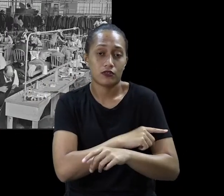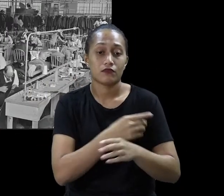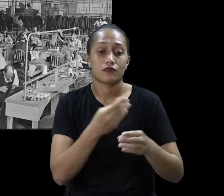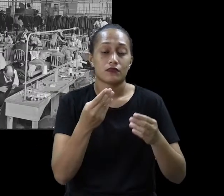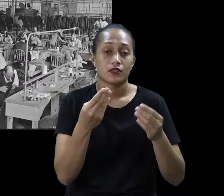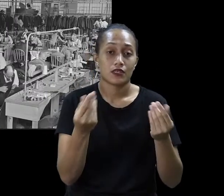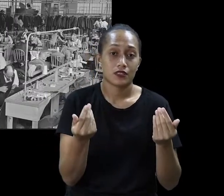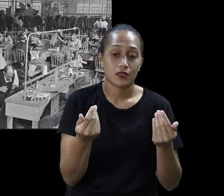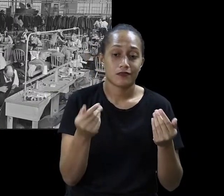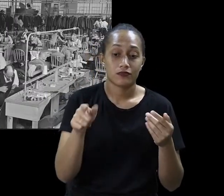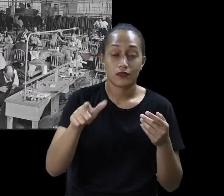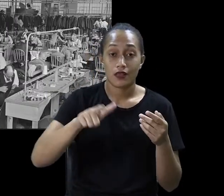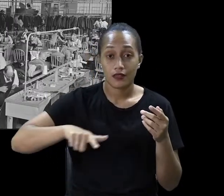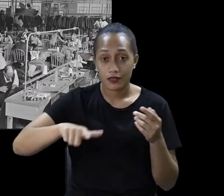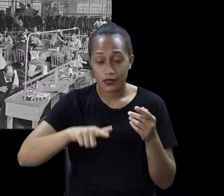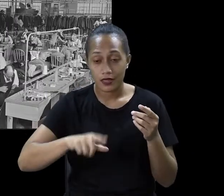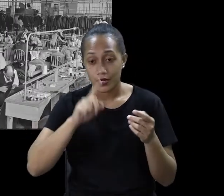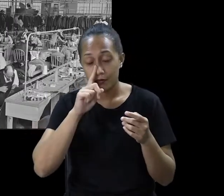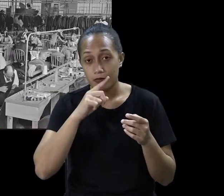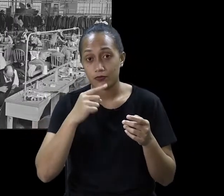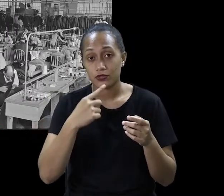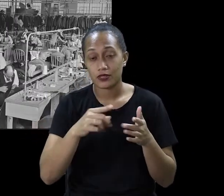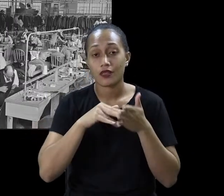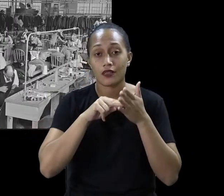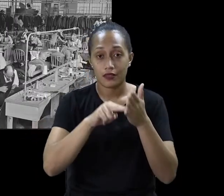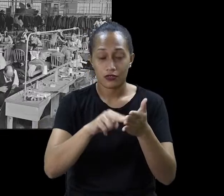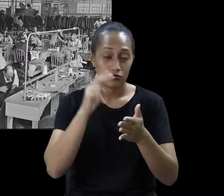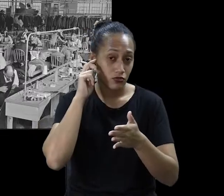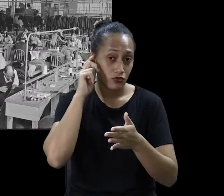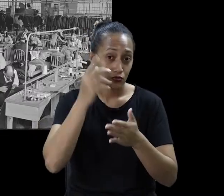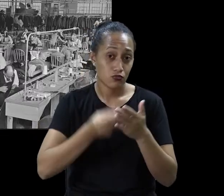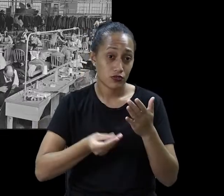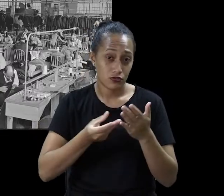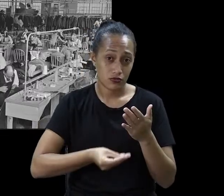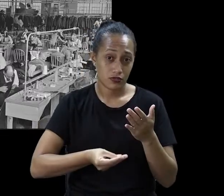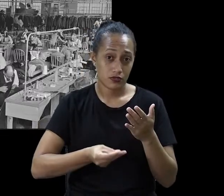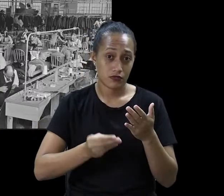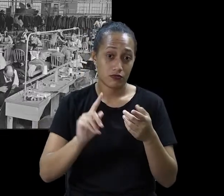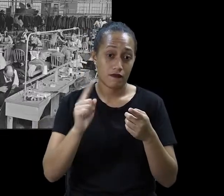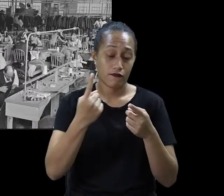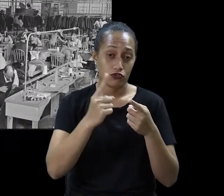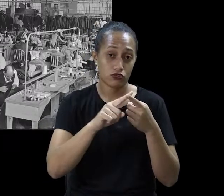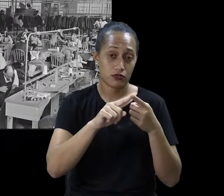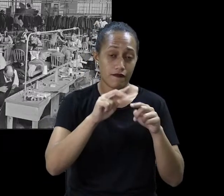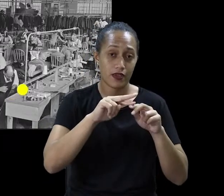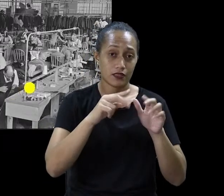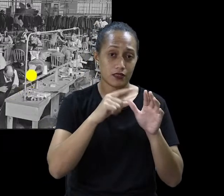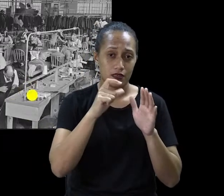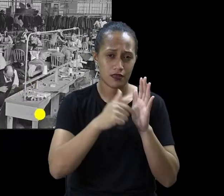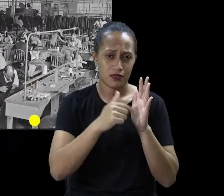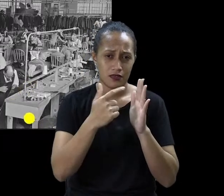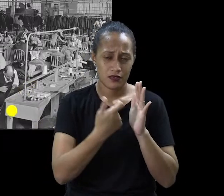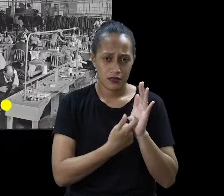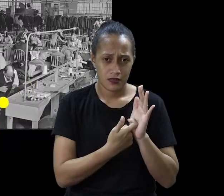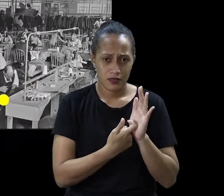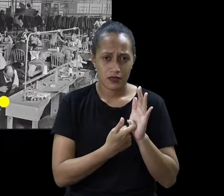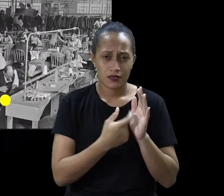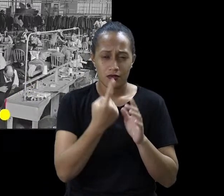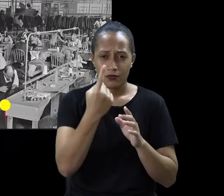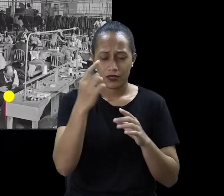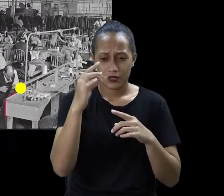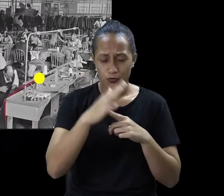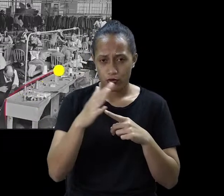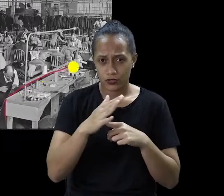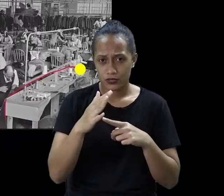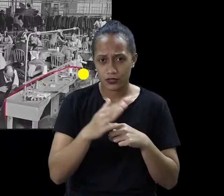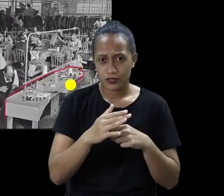be the machinery in a factory. So in these two pictures, there's many examples of capital. You could view